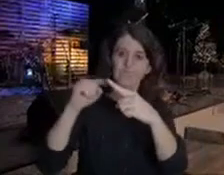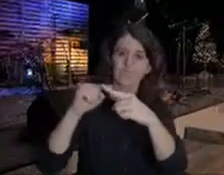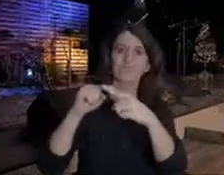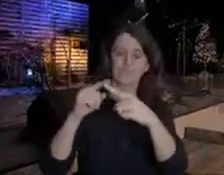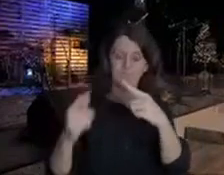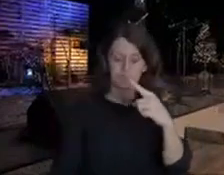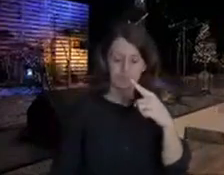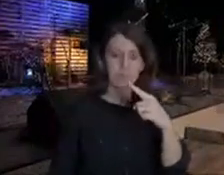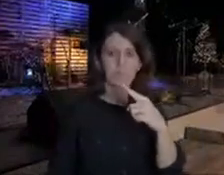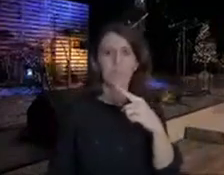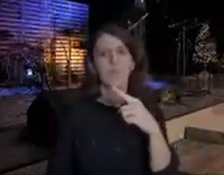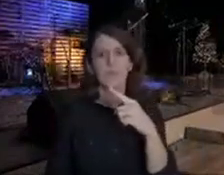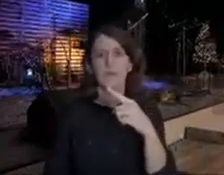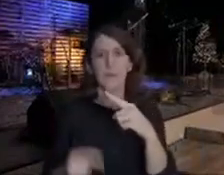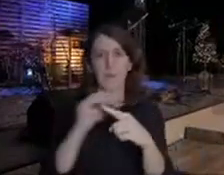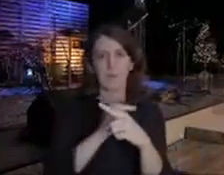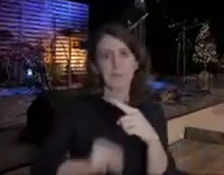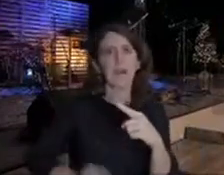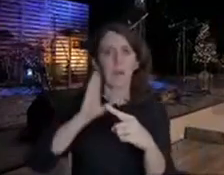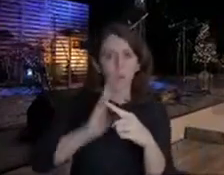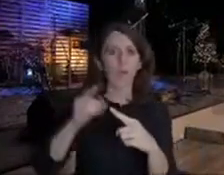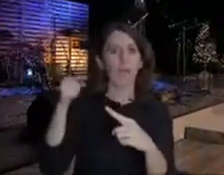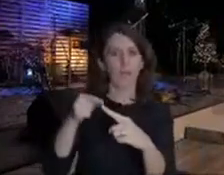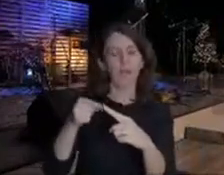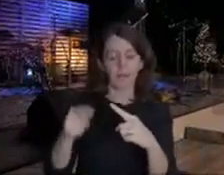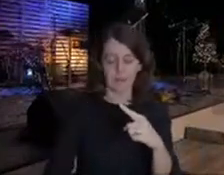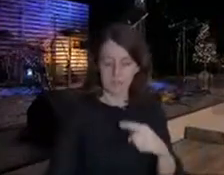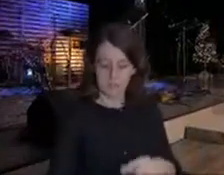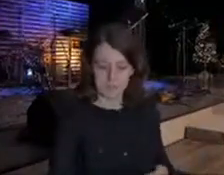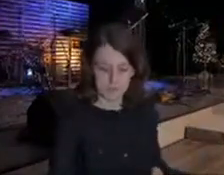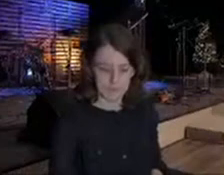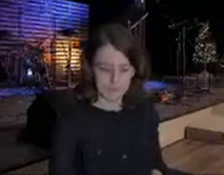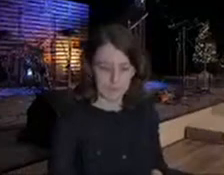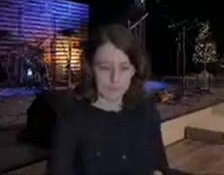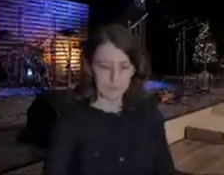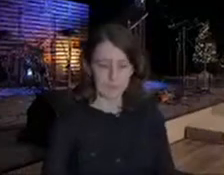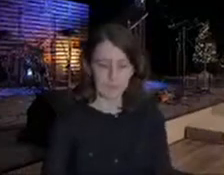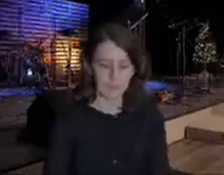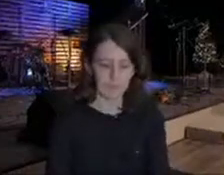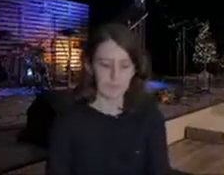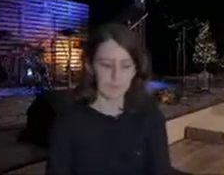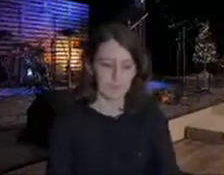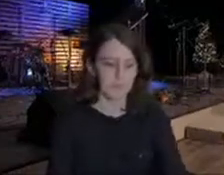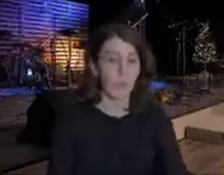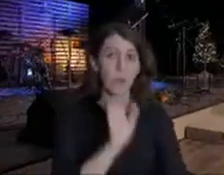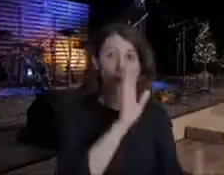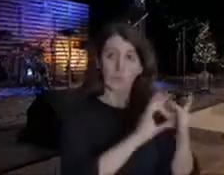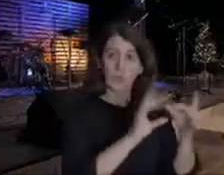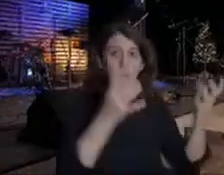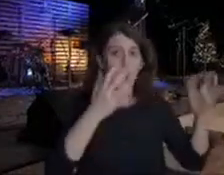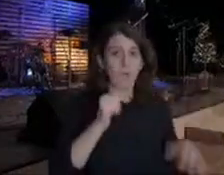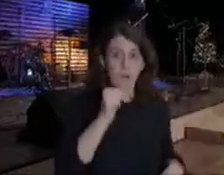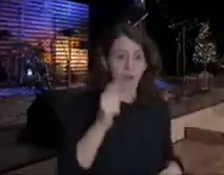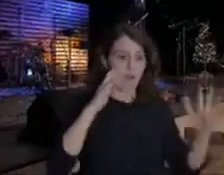11 says the Messiah is going to be coming from one of those stumps. It's not over. There is hope. So